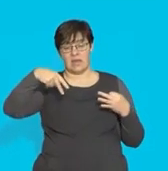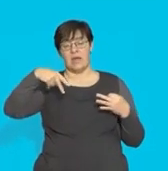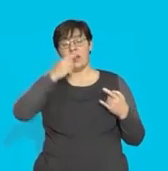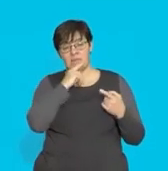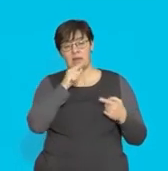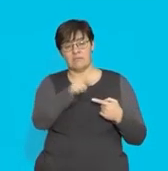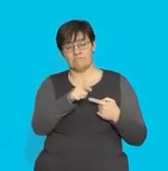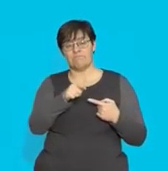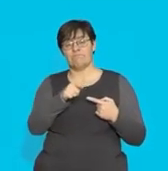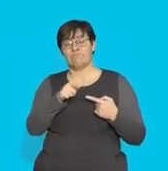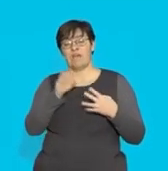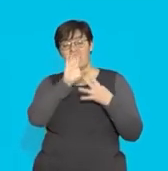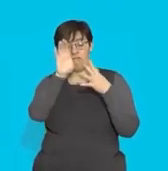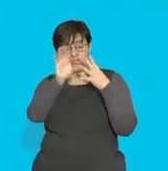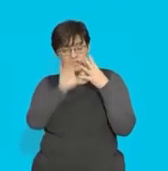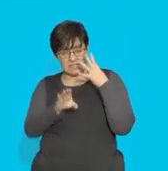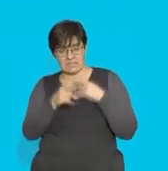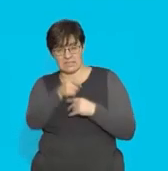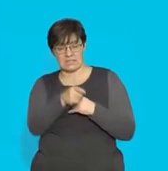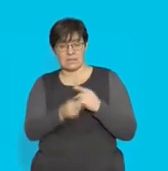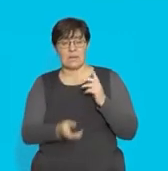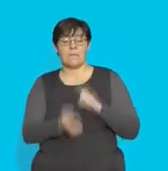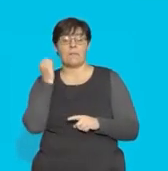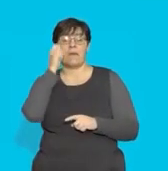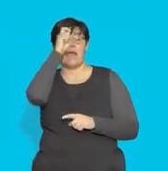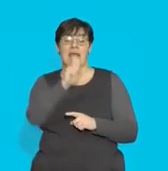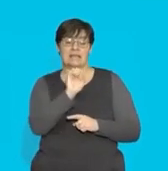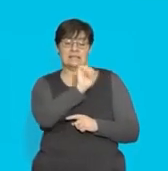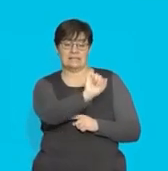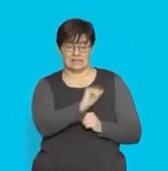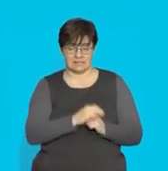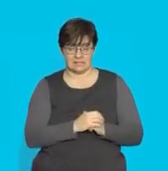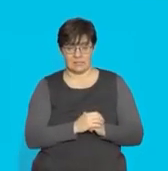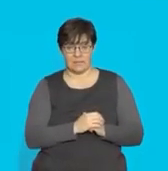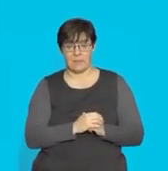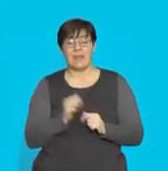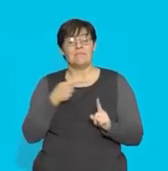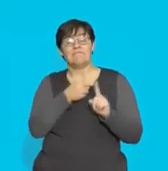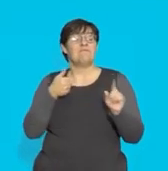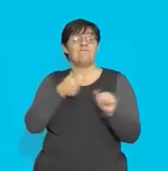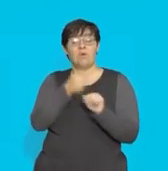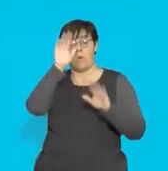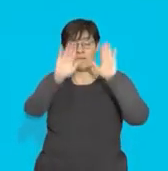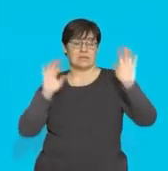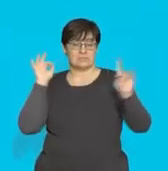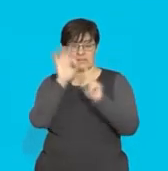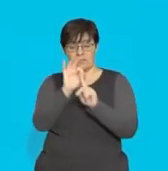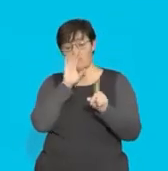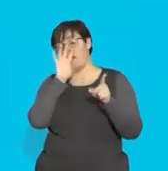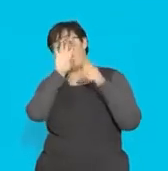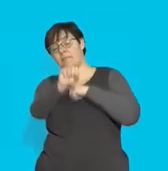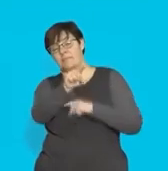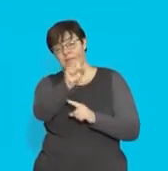common examples of characteristics where they are found on the X chromosome. And they follow a specific pattern, and we've